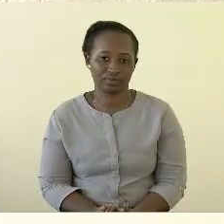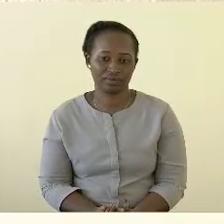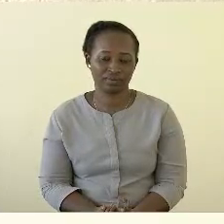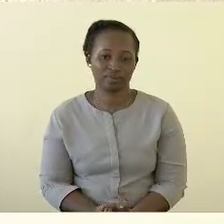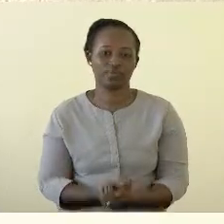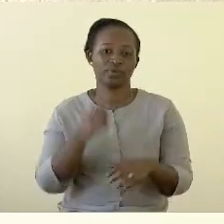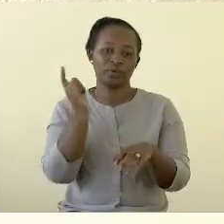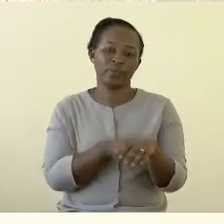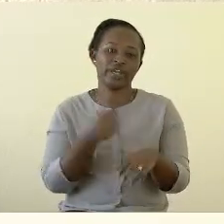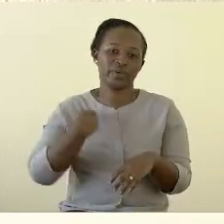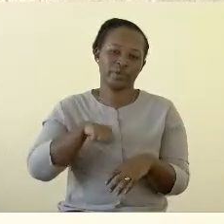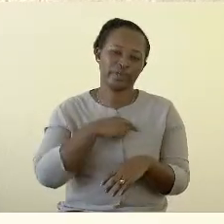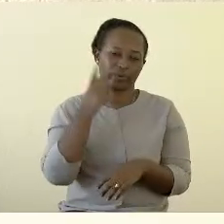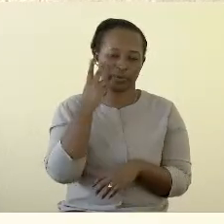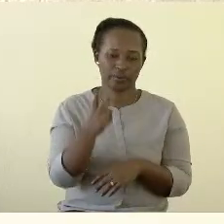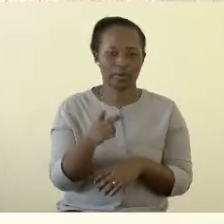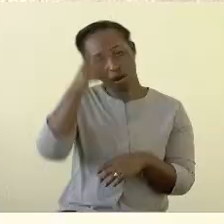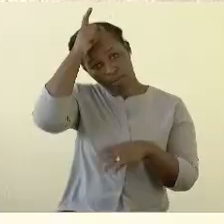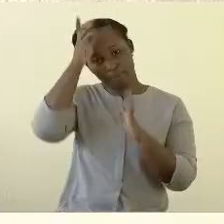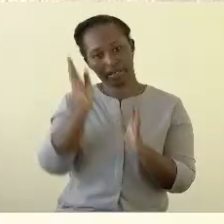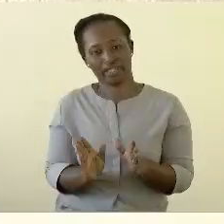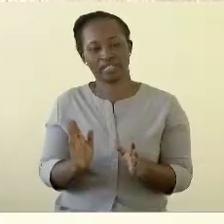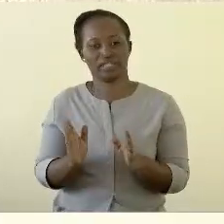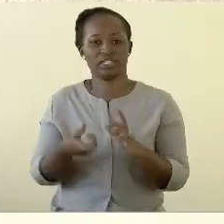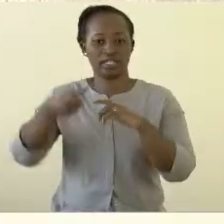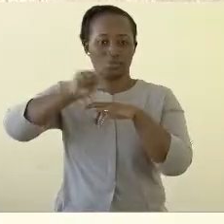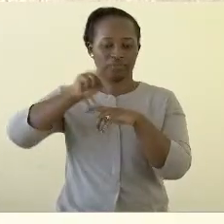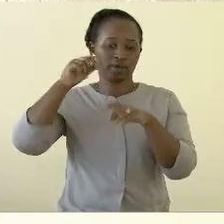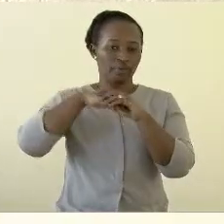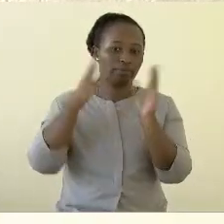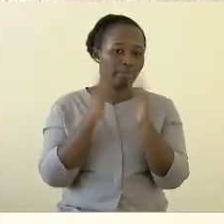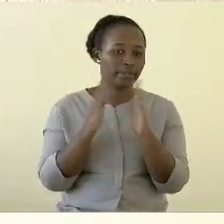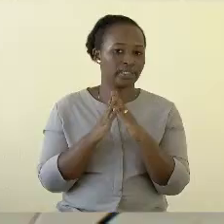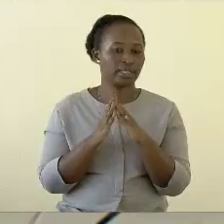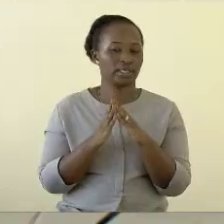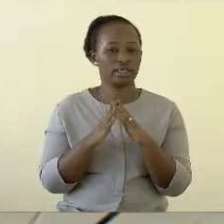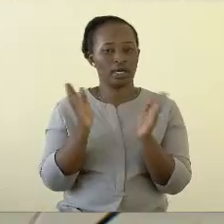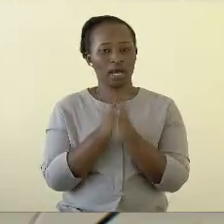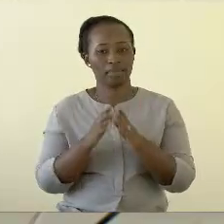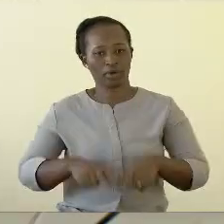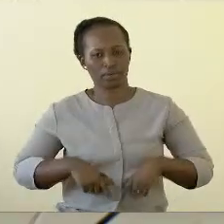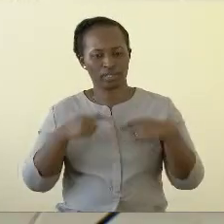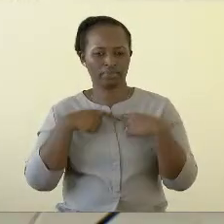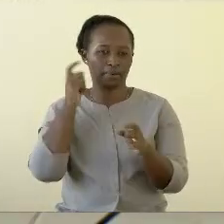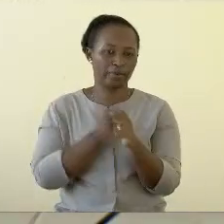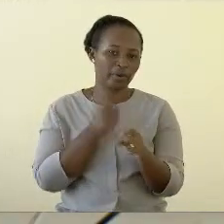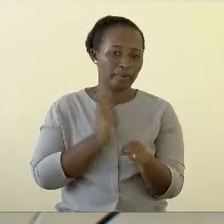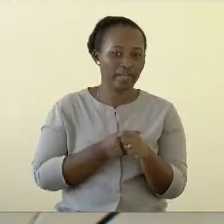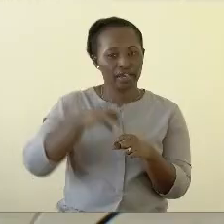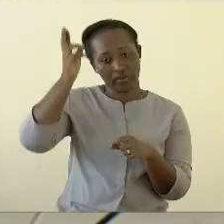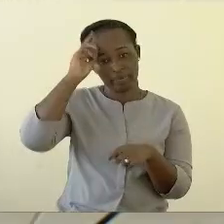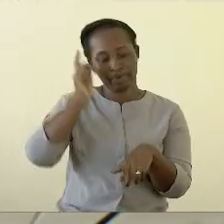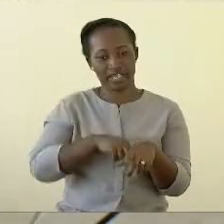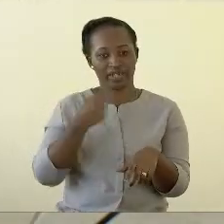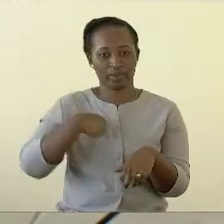So when we look at the population increment in cities and life getting harder, remember when we talk